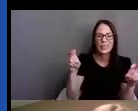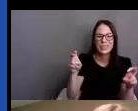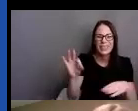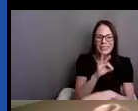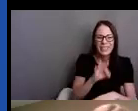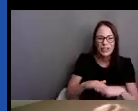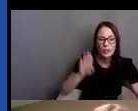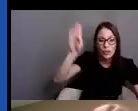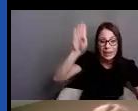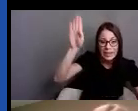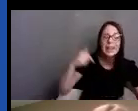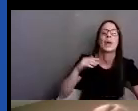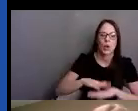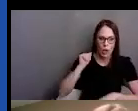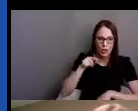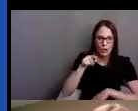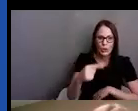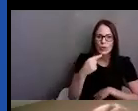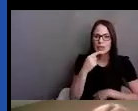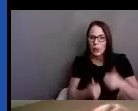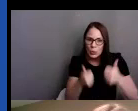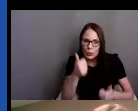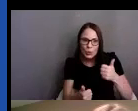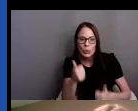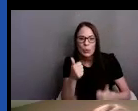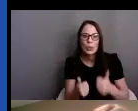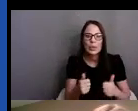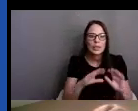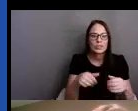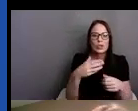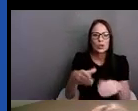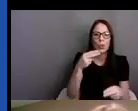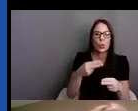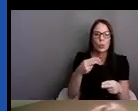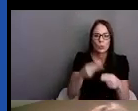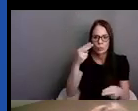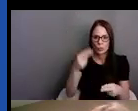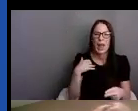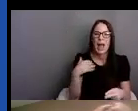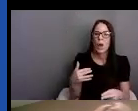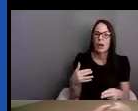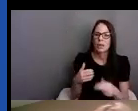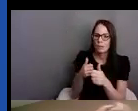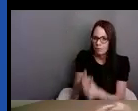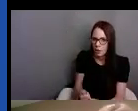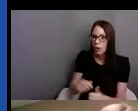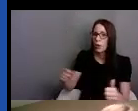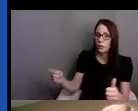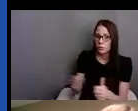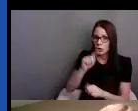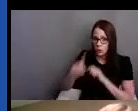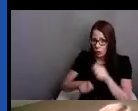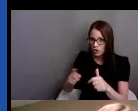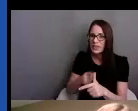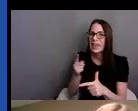go ahead and call on you. You can say which outlet you're with and your name. And then I would love to stick with everyone's first questions first before we go to follow-up or